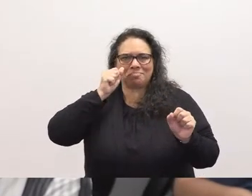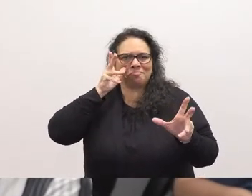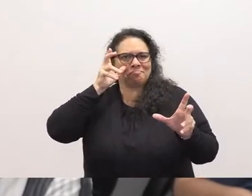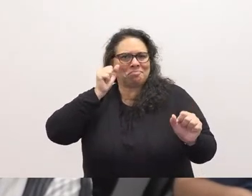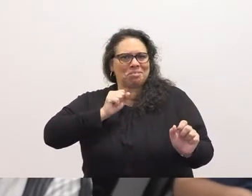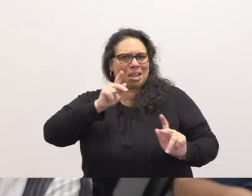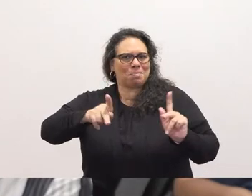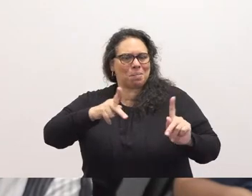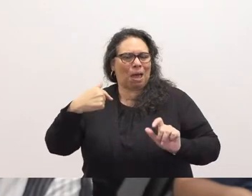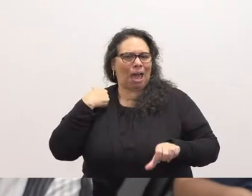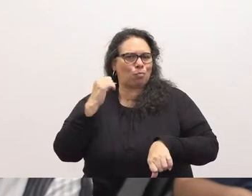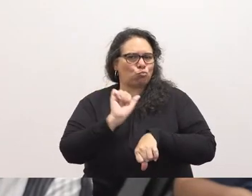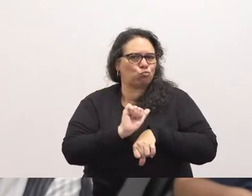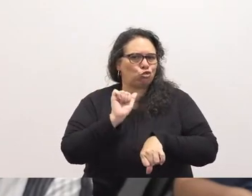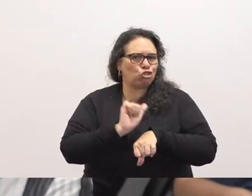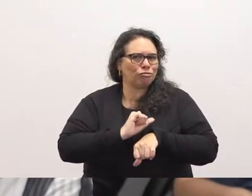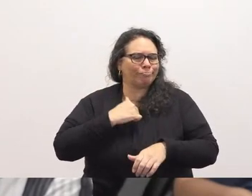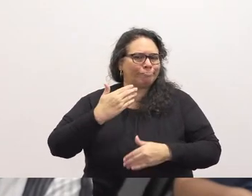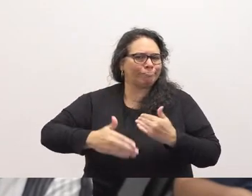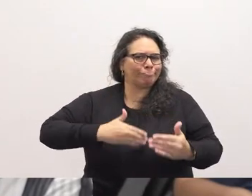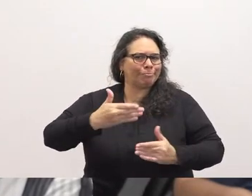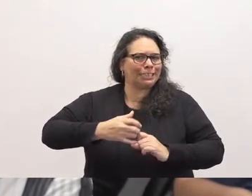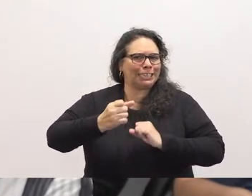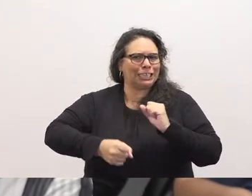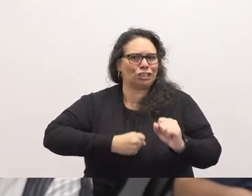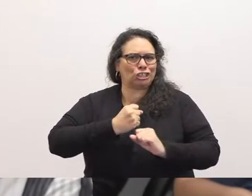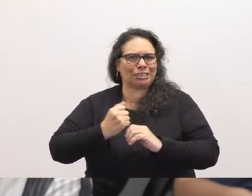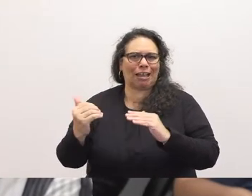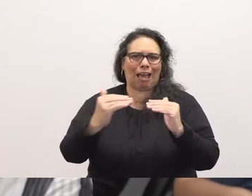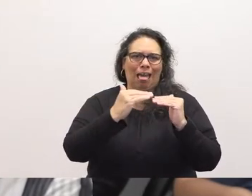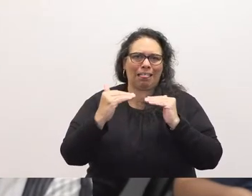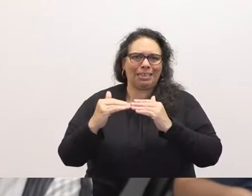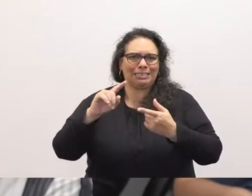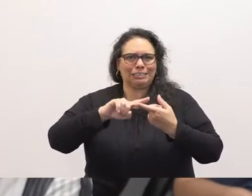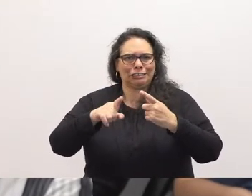alongside over the years as colleagues, friends,